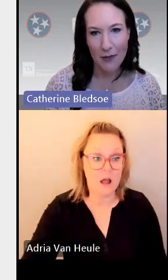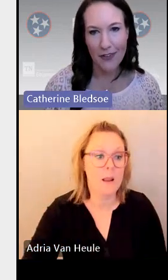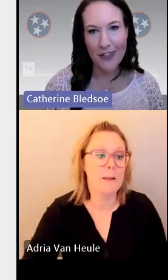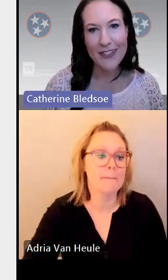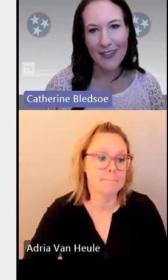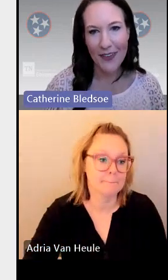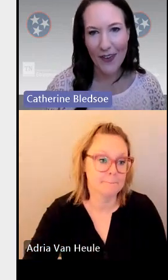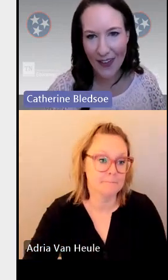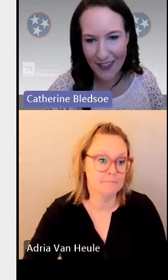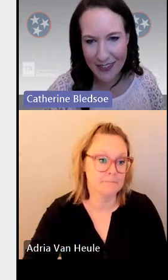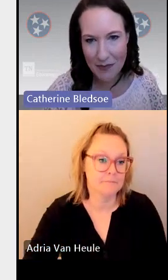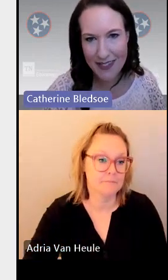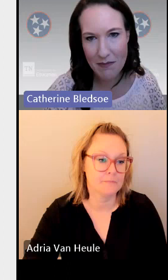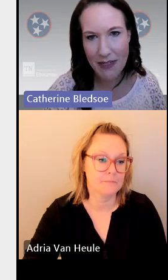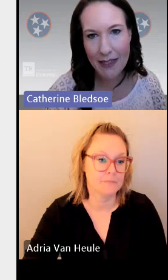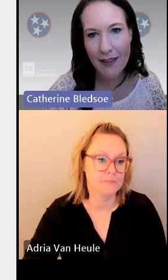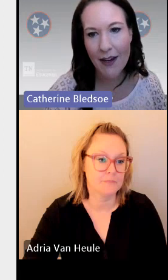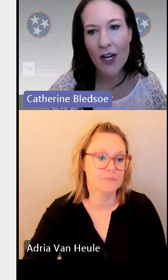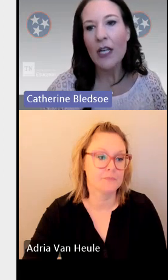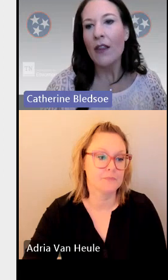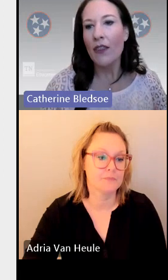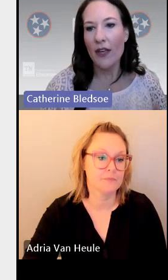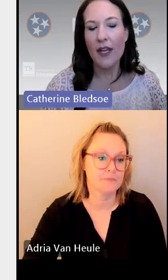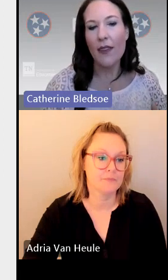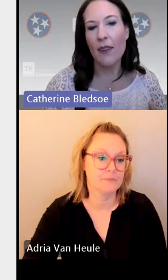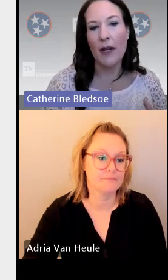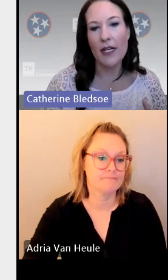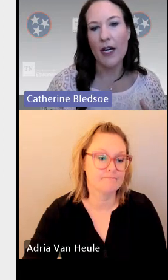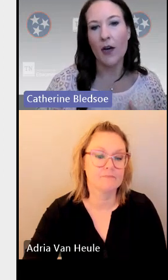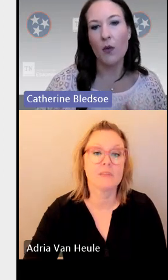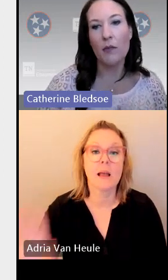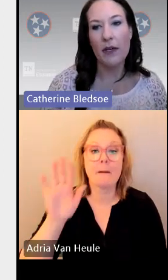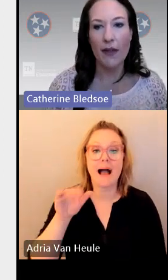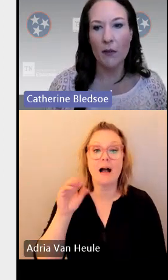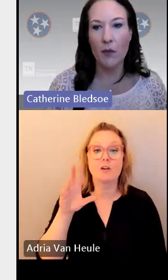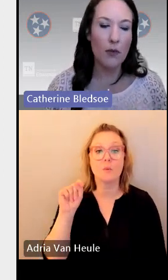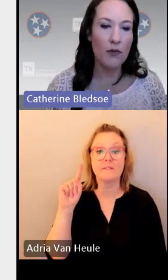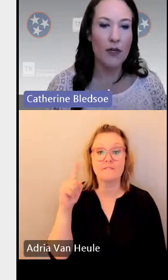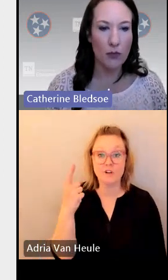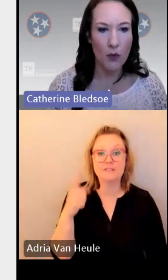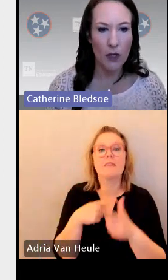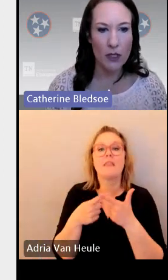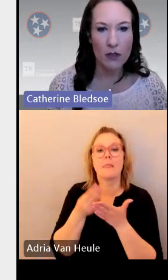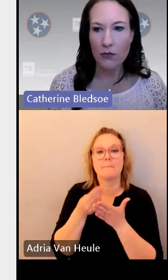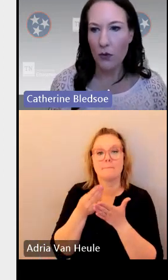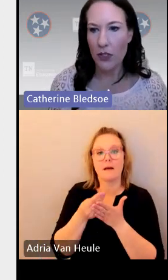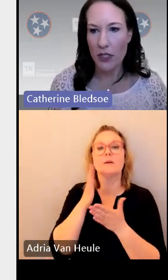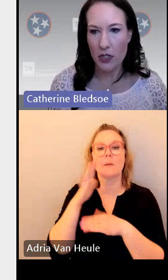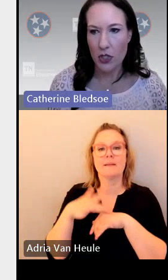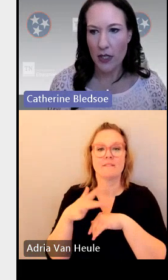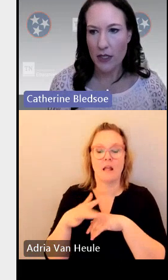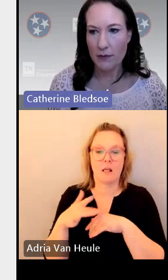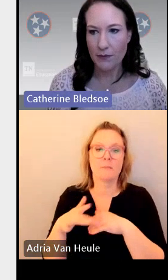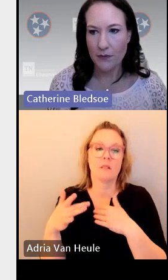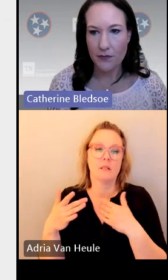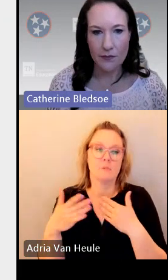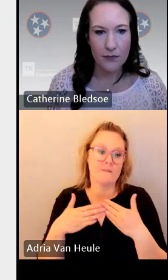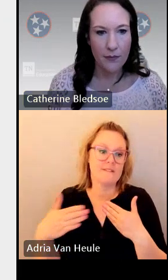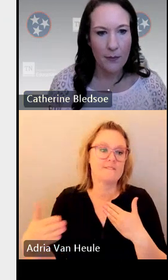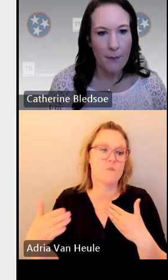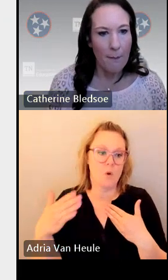by October 1st, they would all have to be submitted in there. Then the money would be available moving forward for your